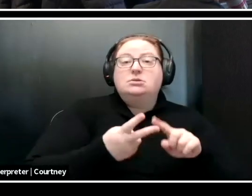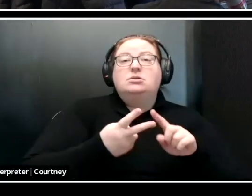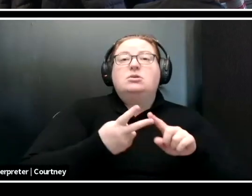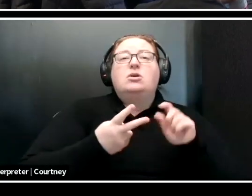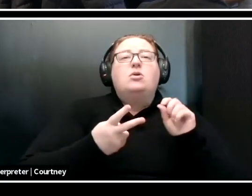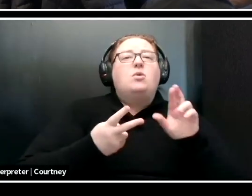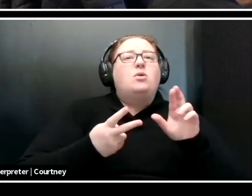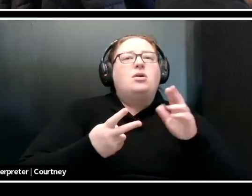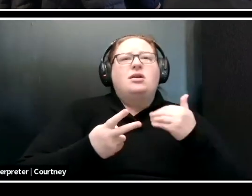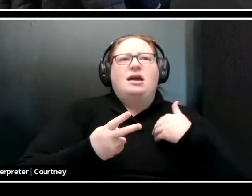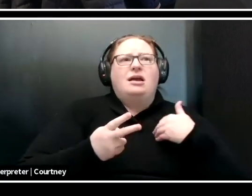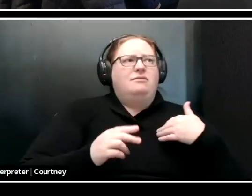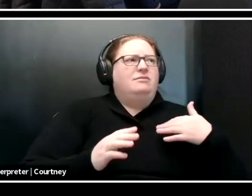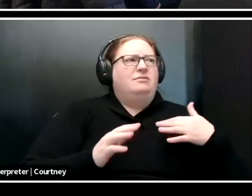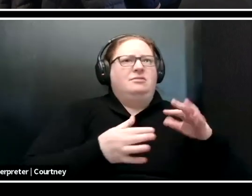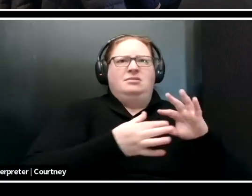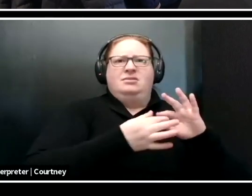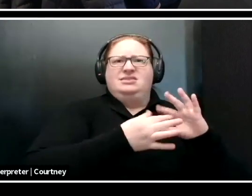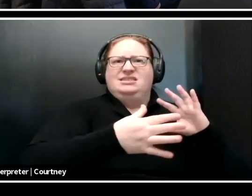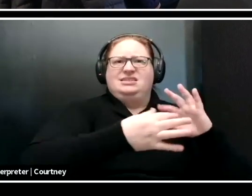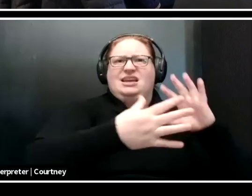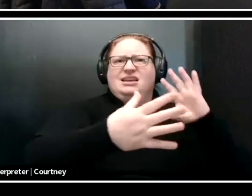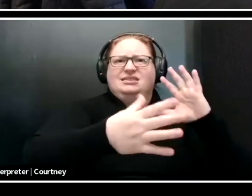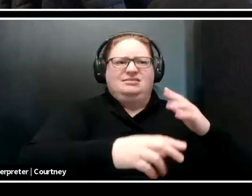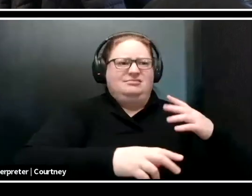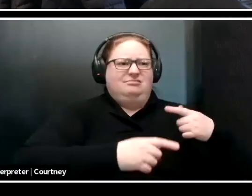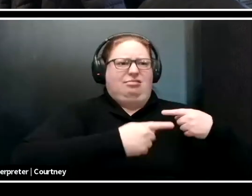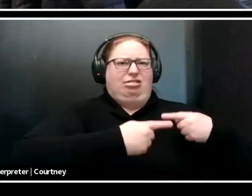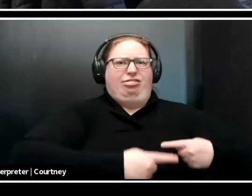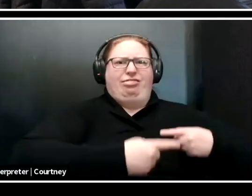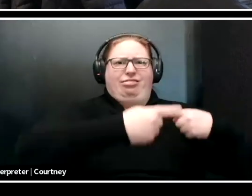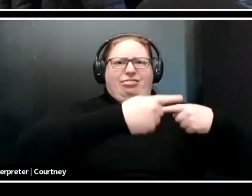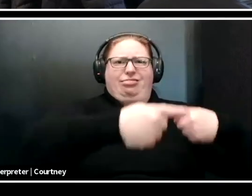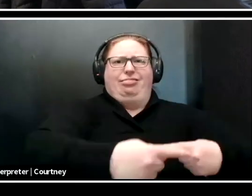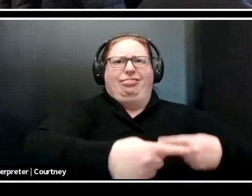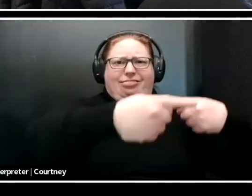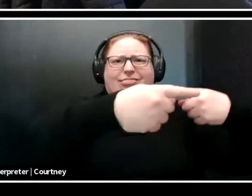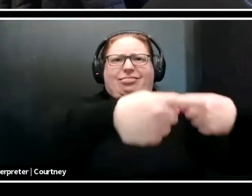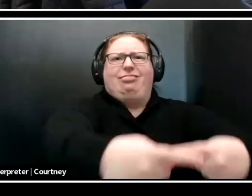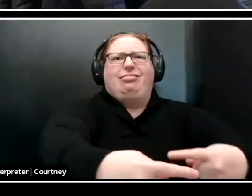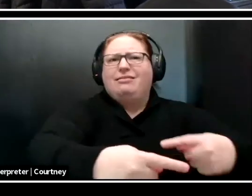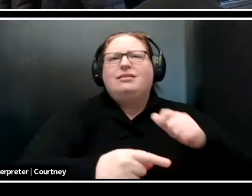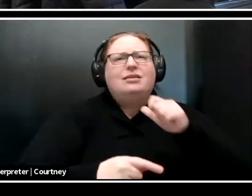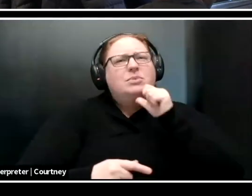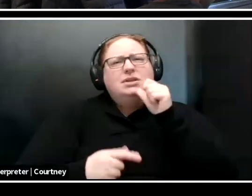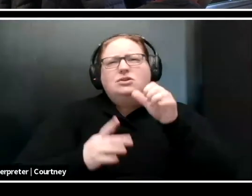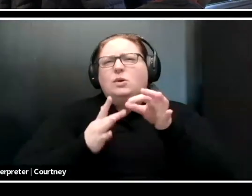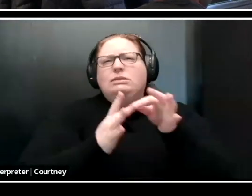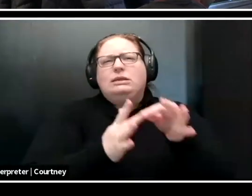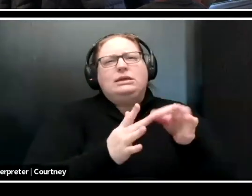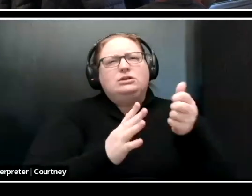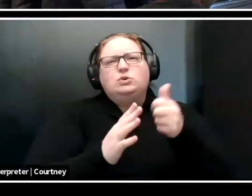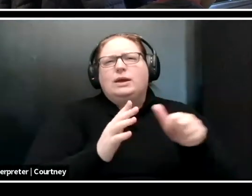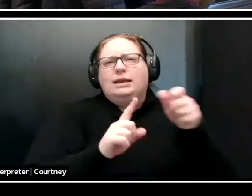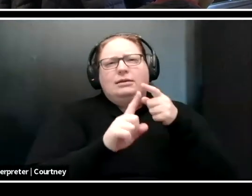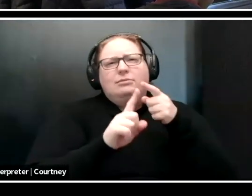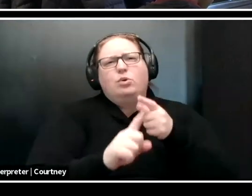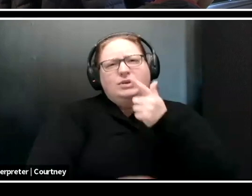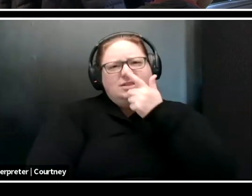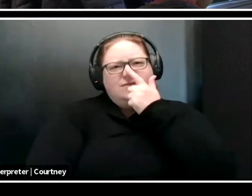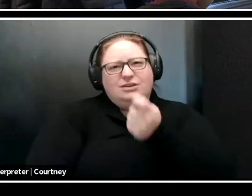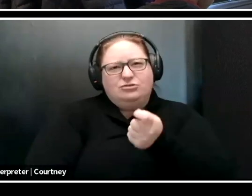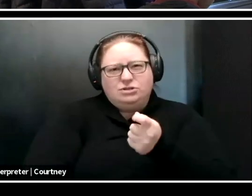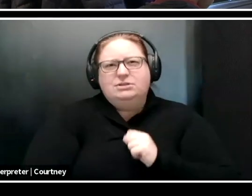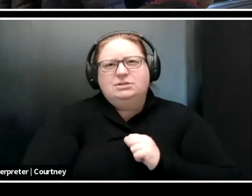very disparate, disconnected sidewalk segments and don't lead you to any points of interest per the